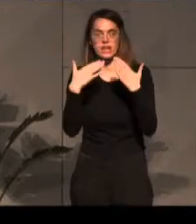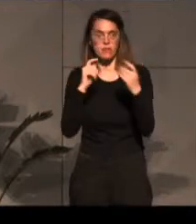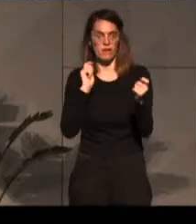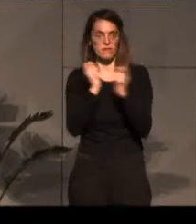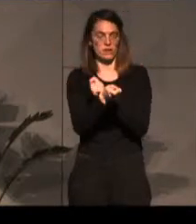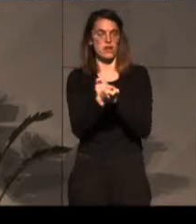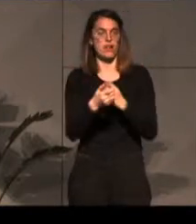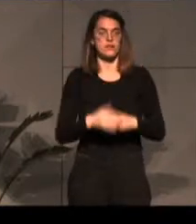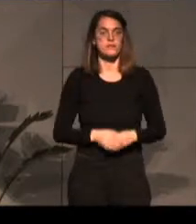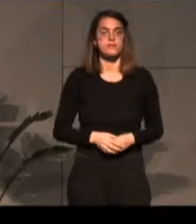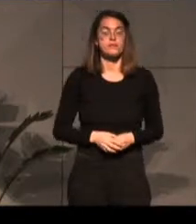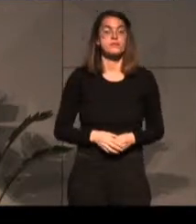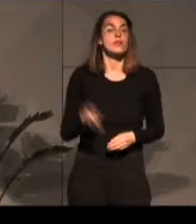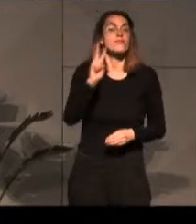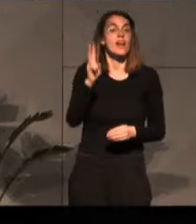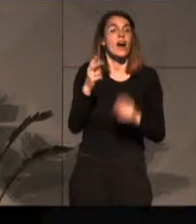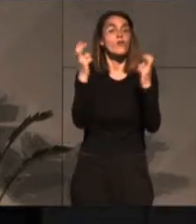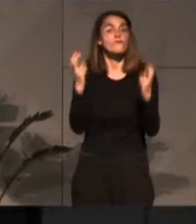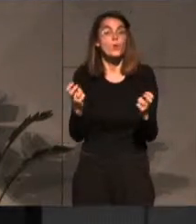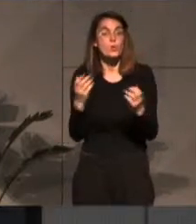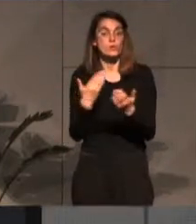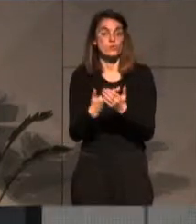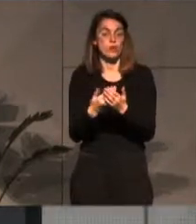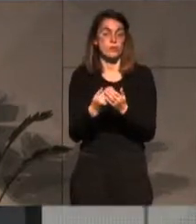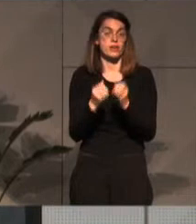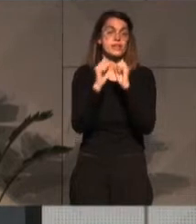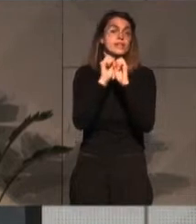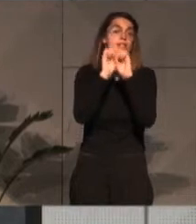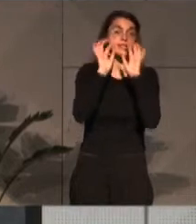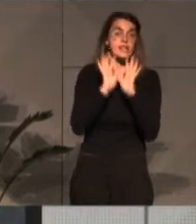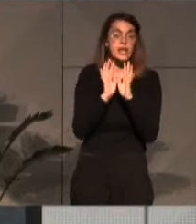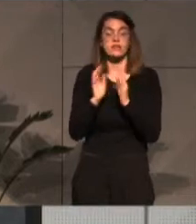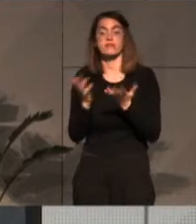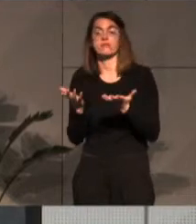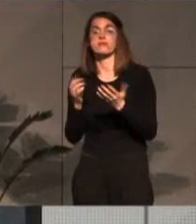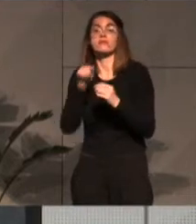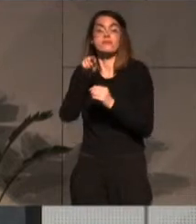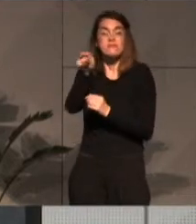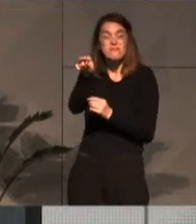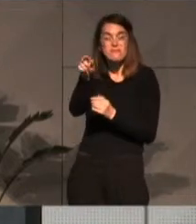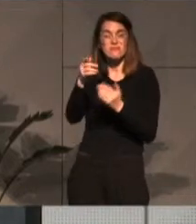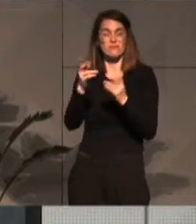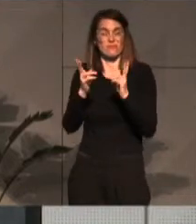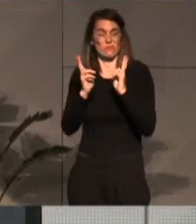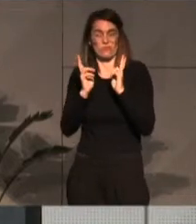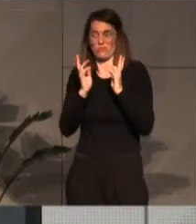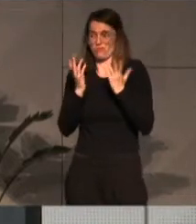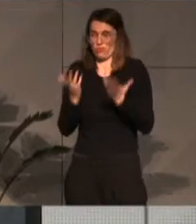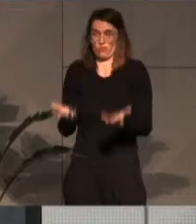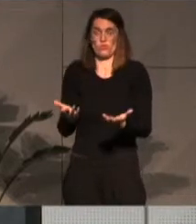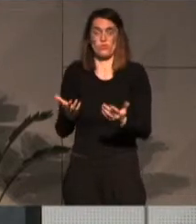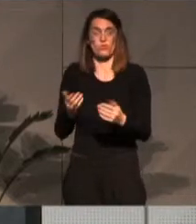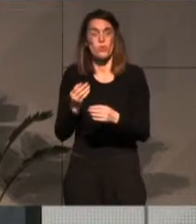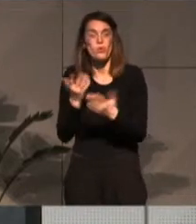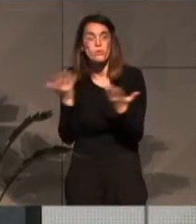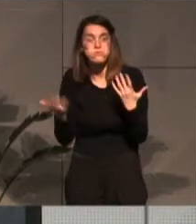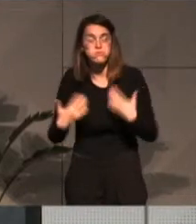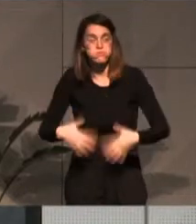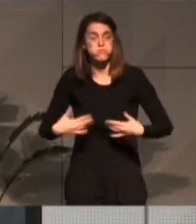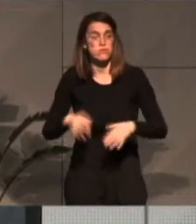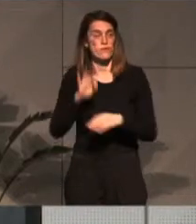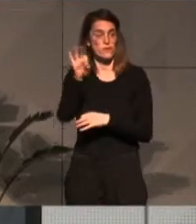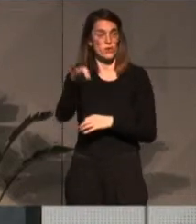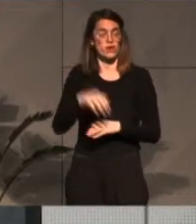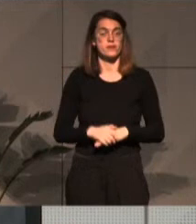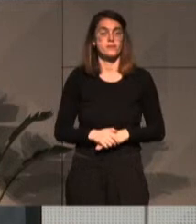that influences the life of people, especially of indigenous peoples living in the Arctic, and they see that on a daily basis.